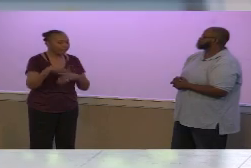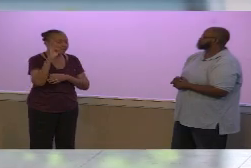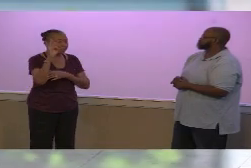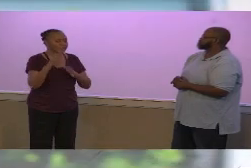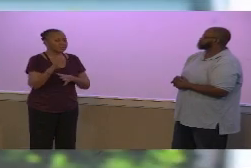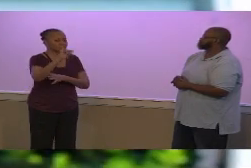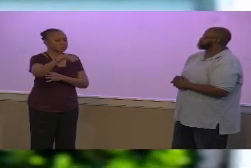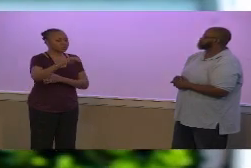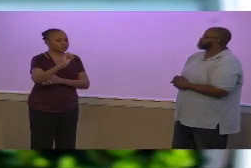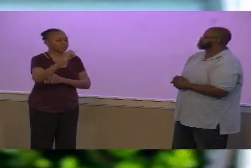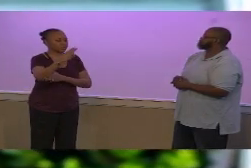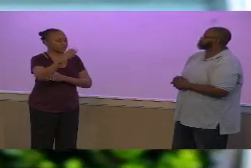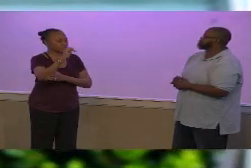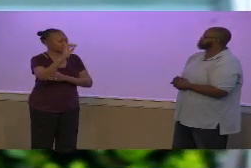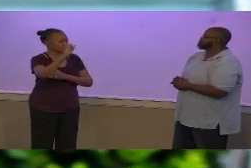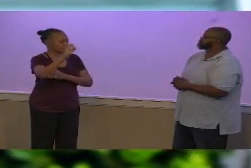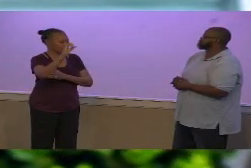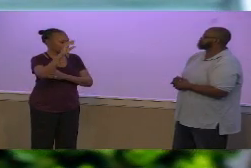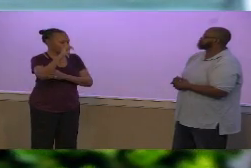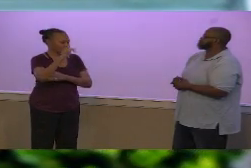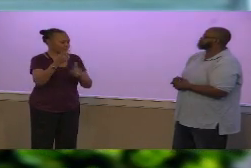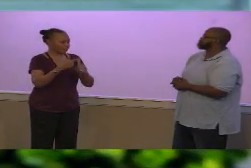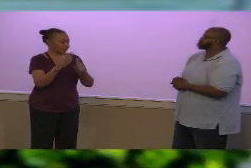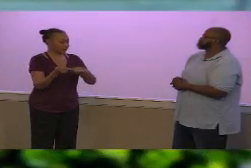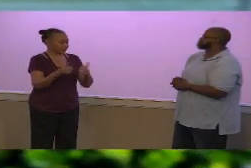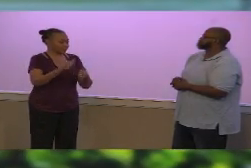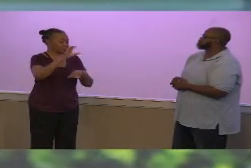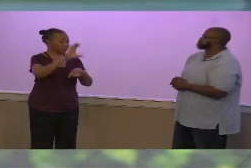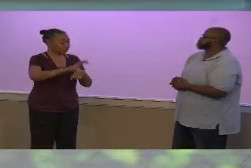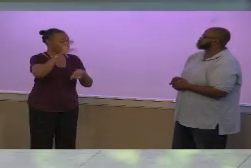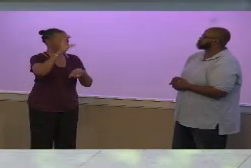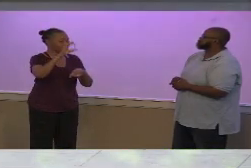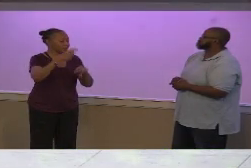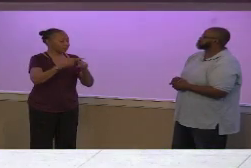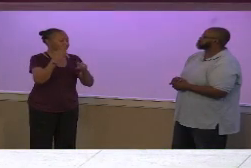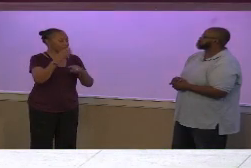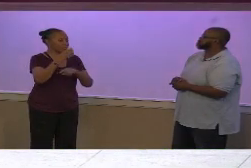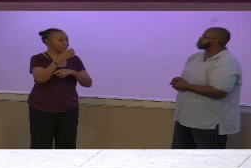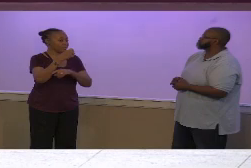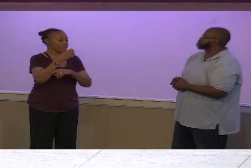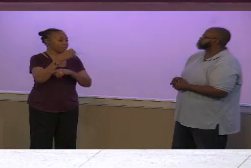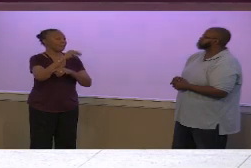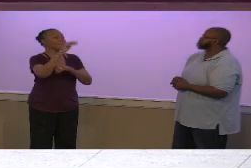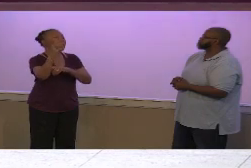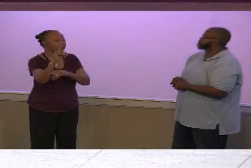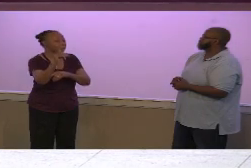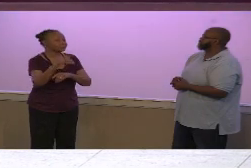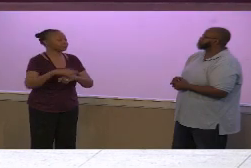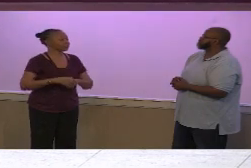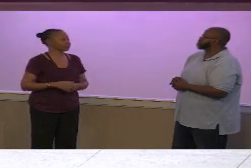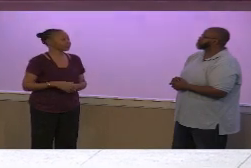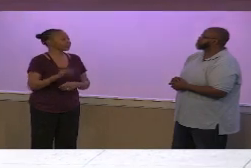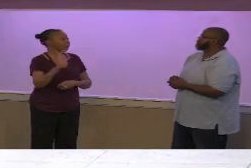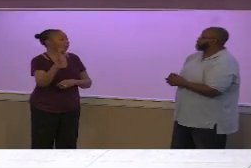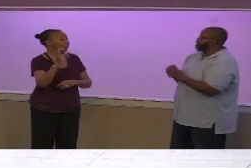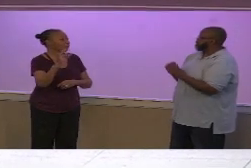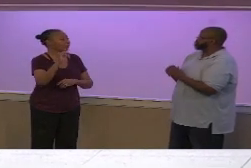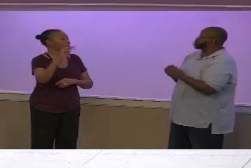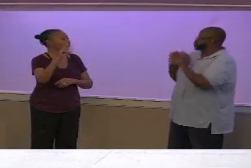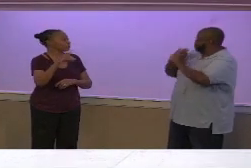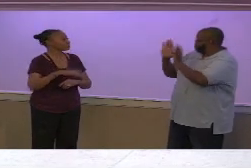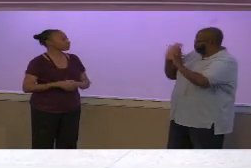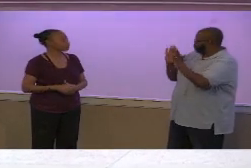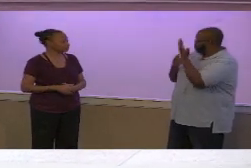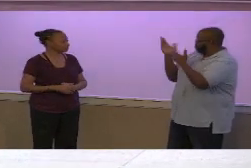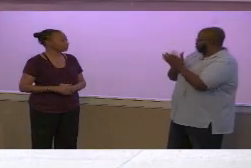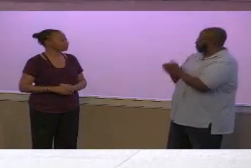Young of the First Baptist Church of Guilford in Columbia, Maryland. That's going to be a great service. Yeah. But